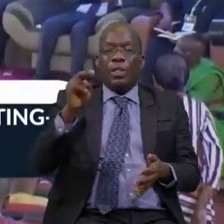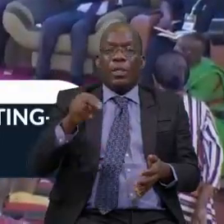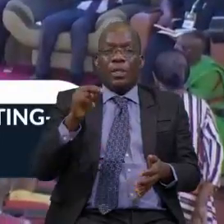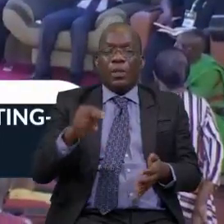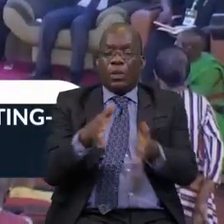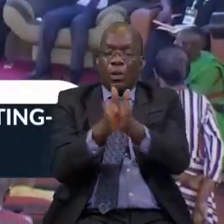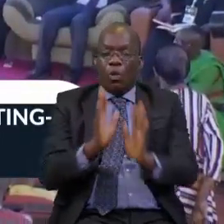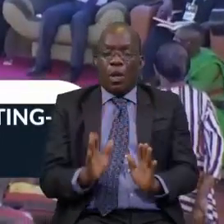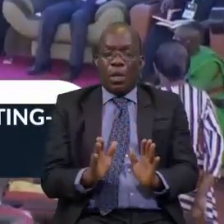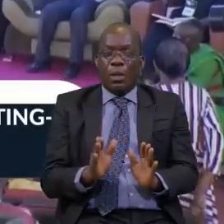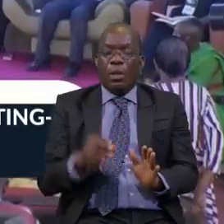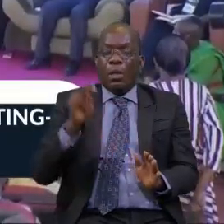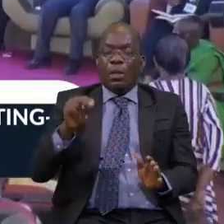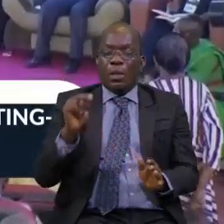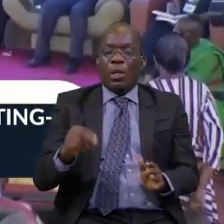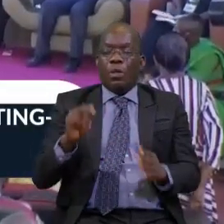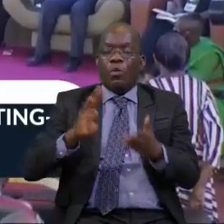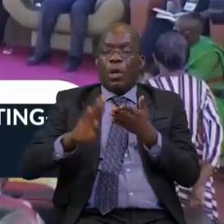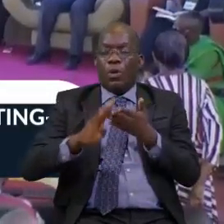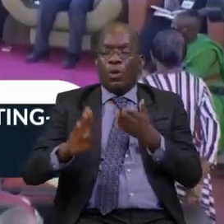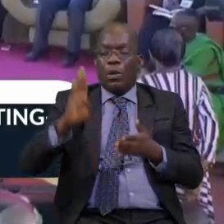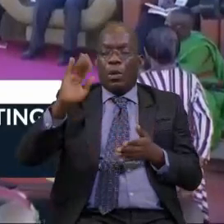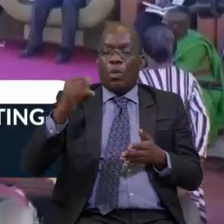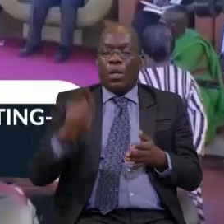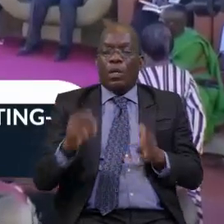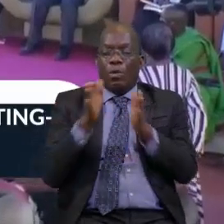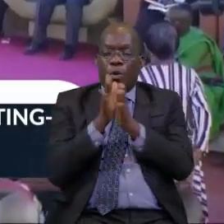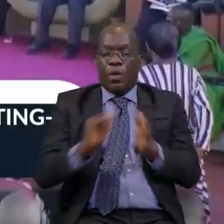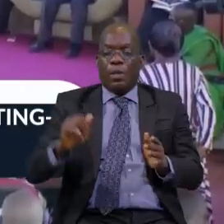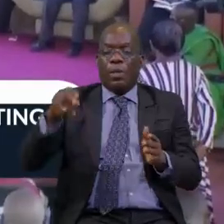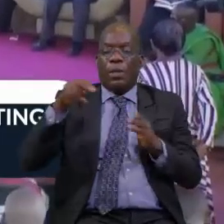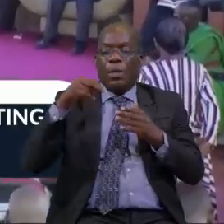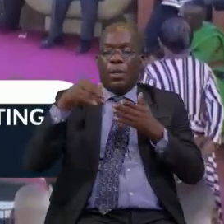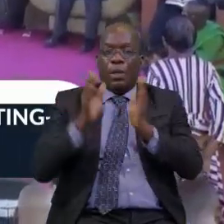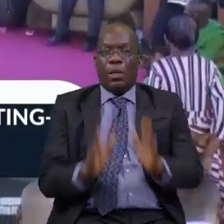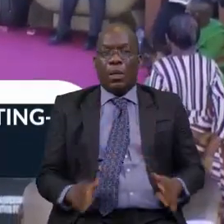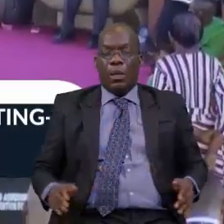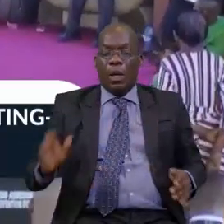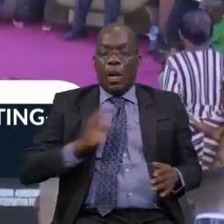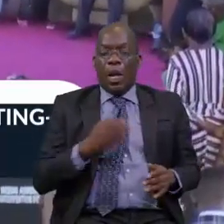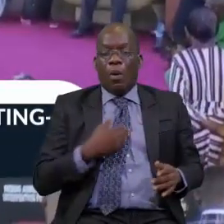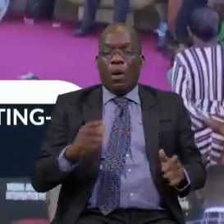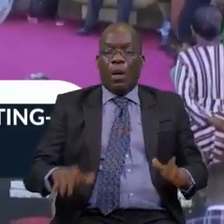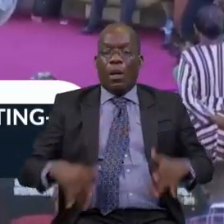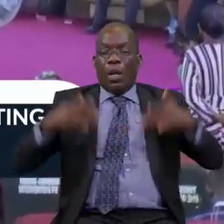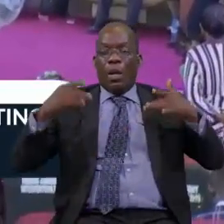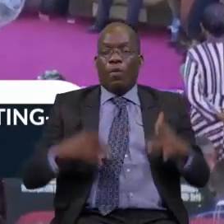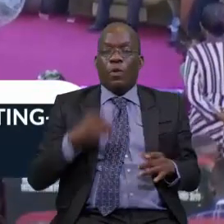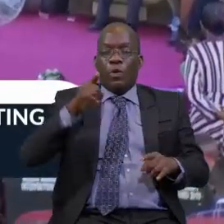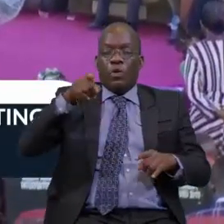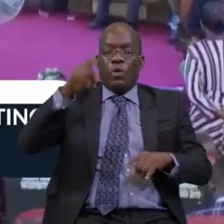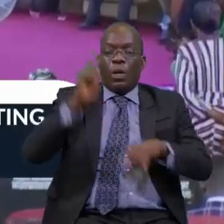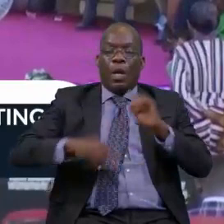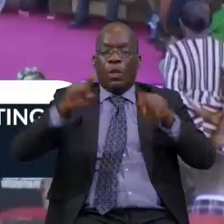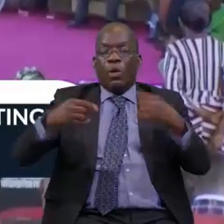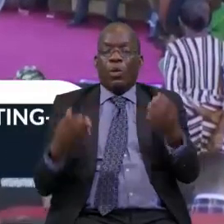the supplicating leader. You know, in our lives, you cannot go through life